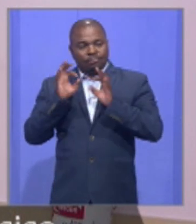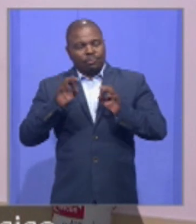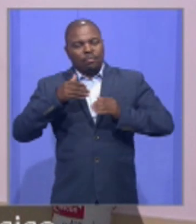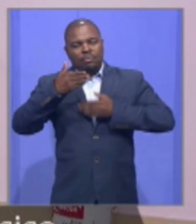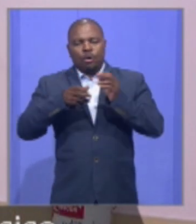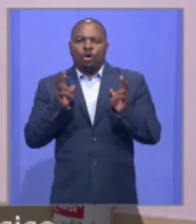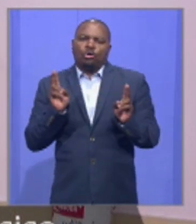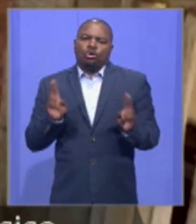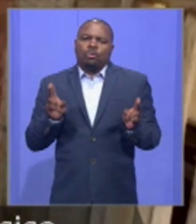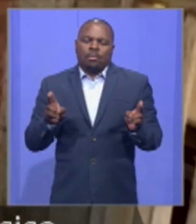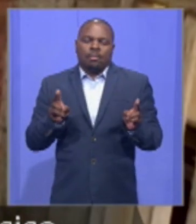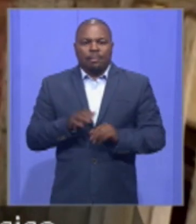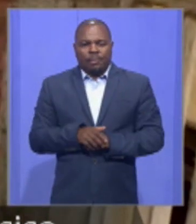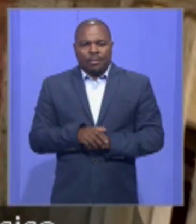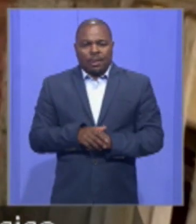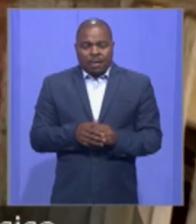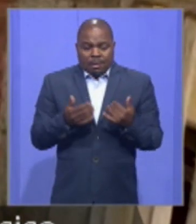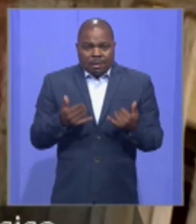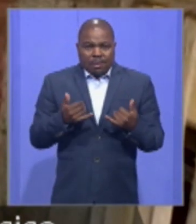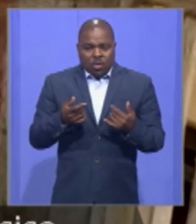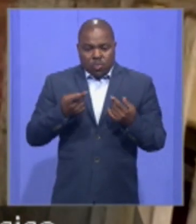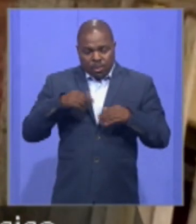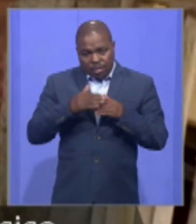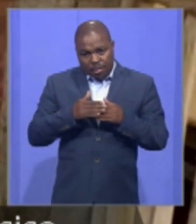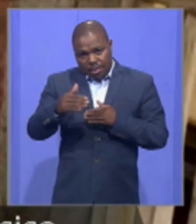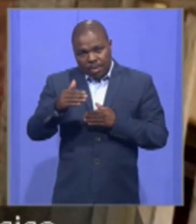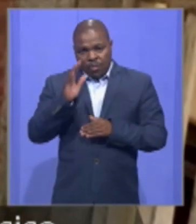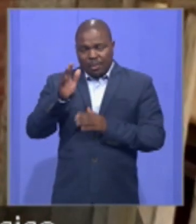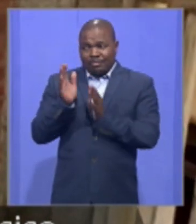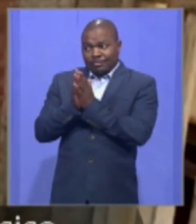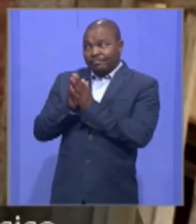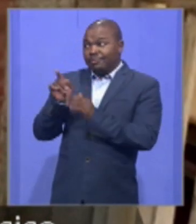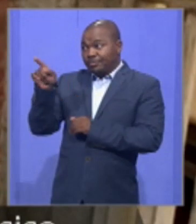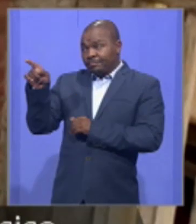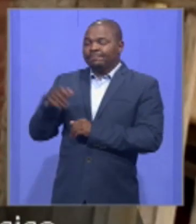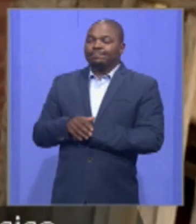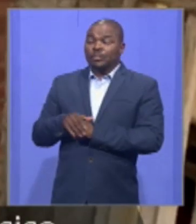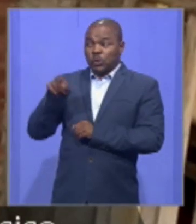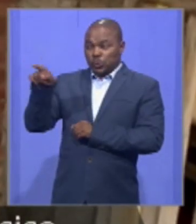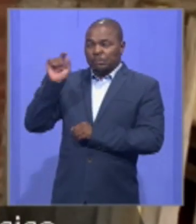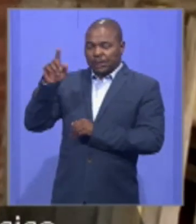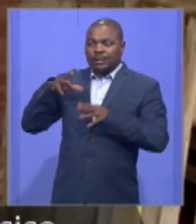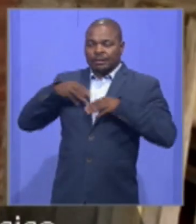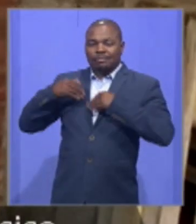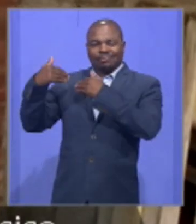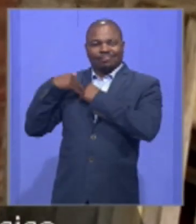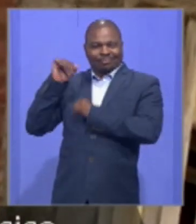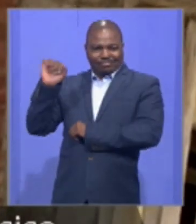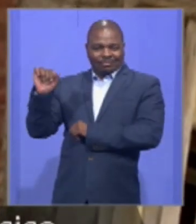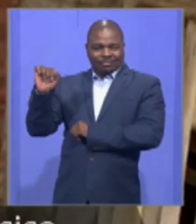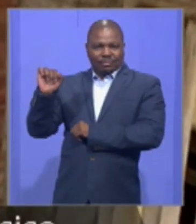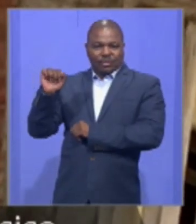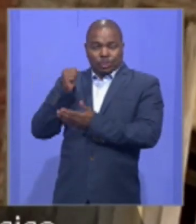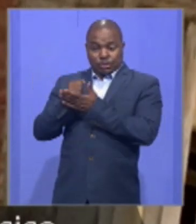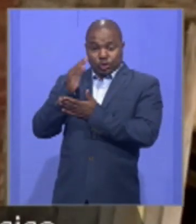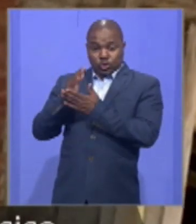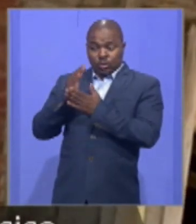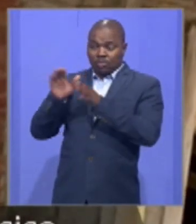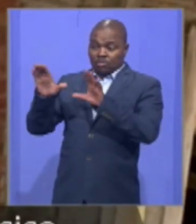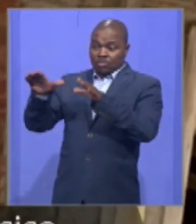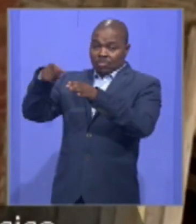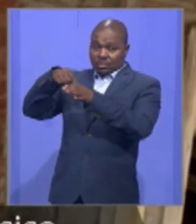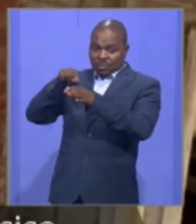and stability. In the meantime, we are going to continue to hold the department accountable in terms of ensuring that the institution